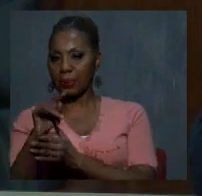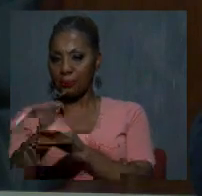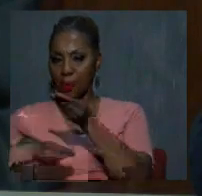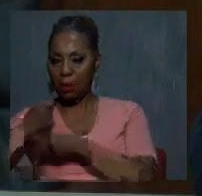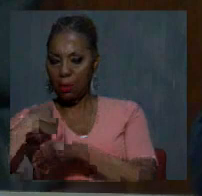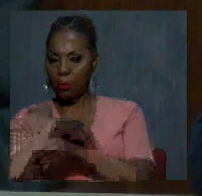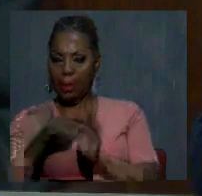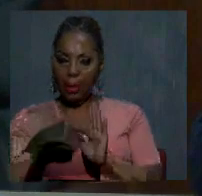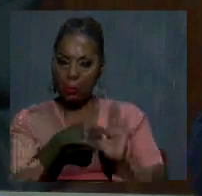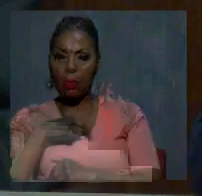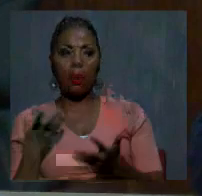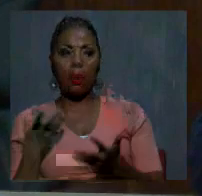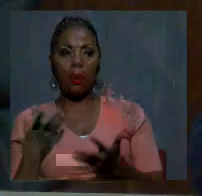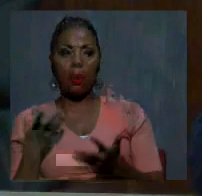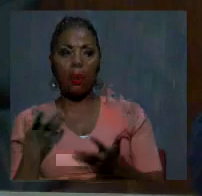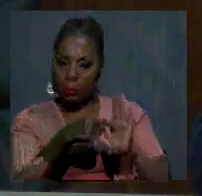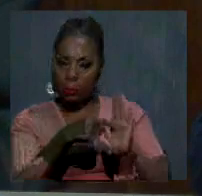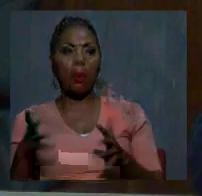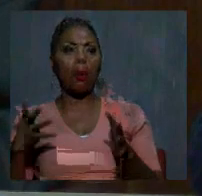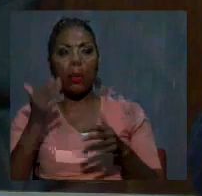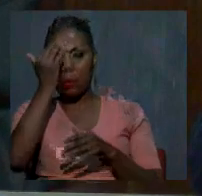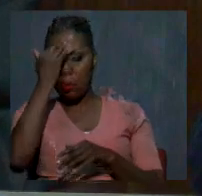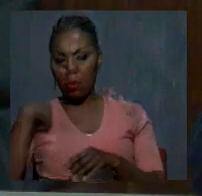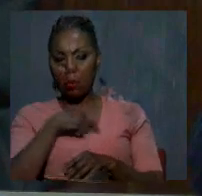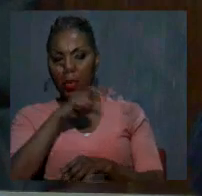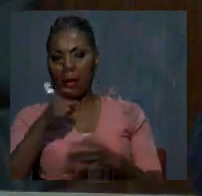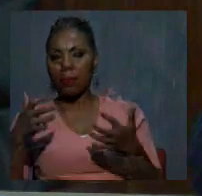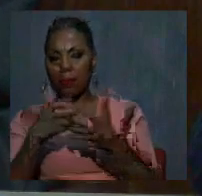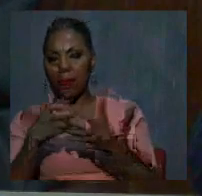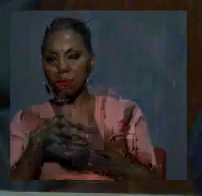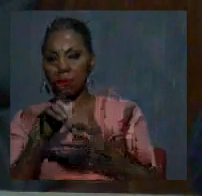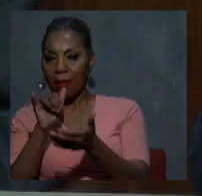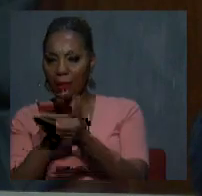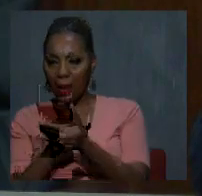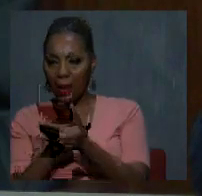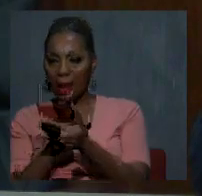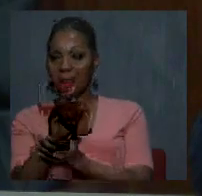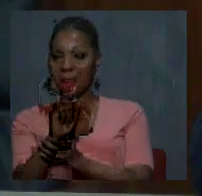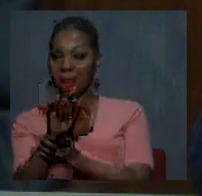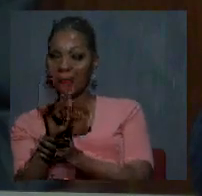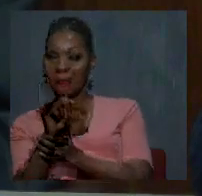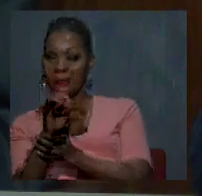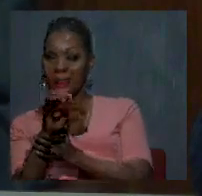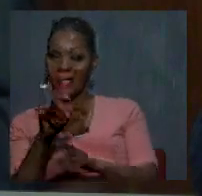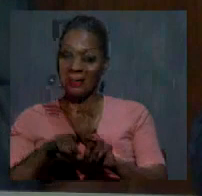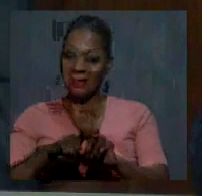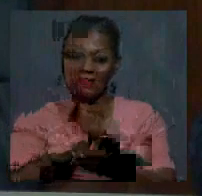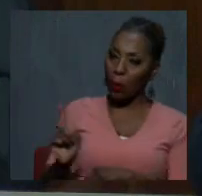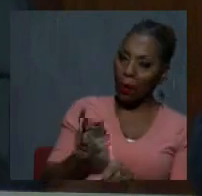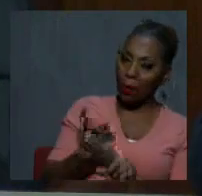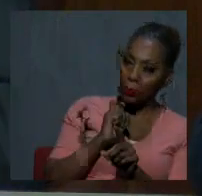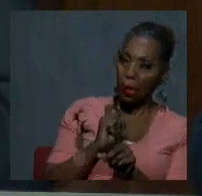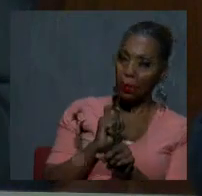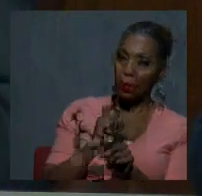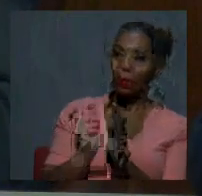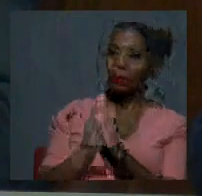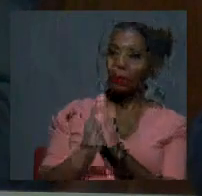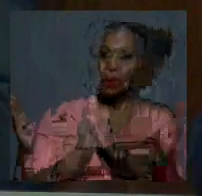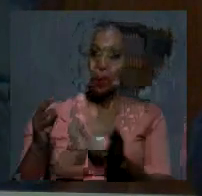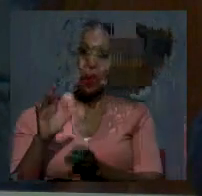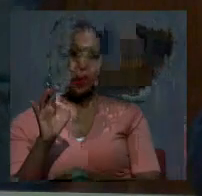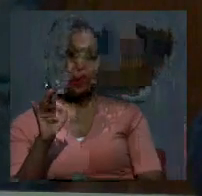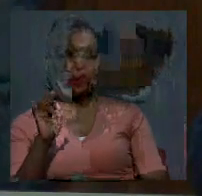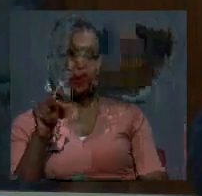We already know we have to match line so we can get What- extra fund.